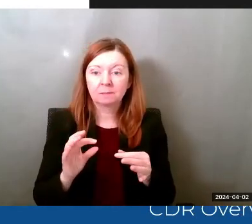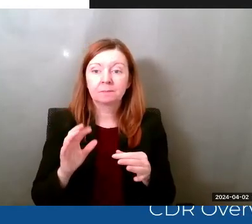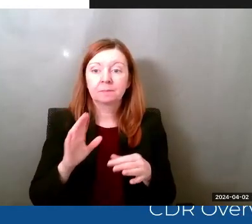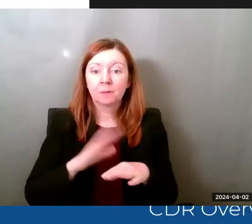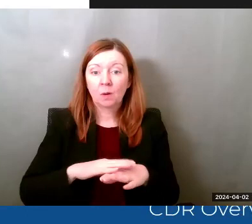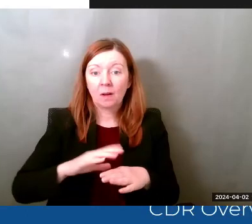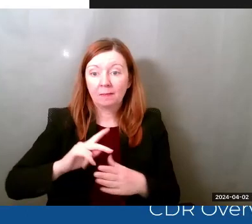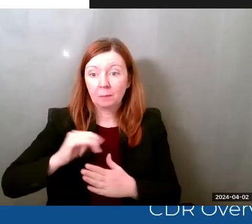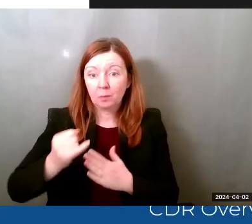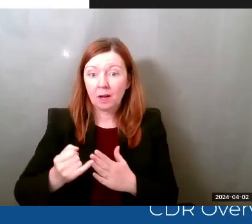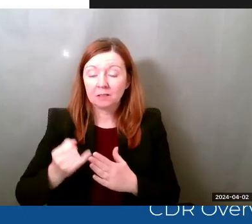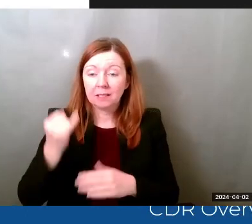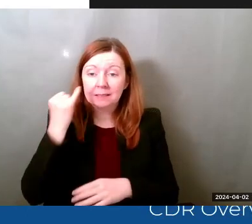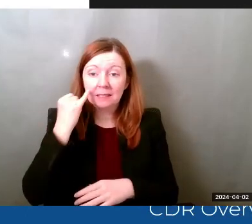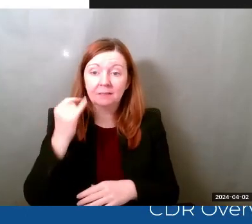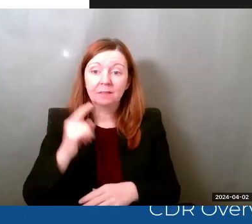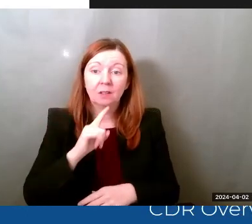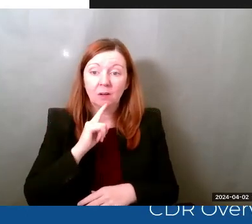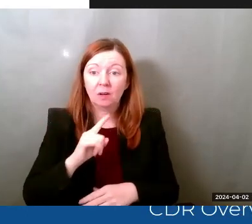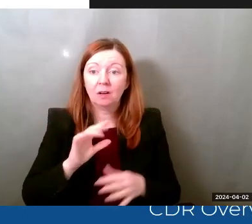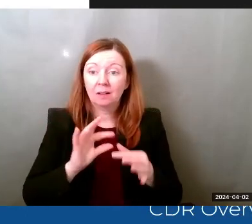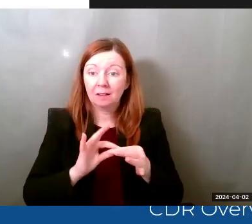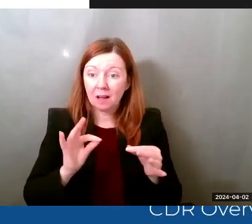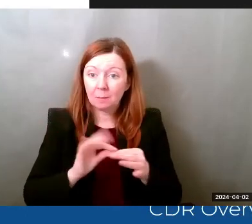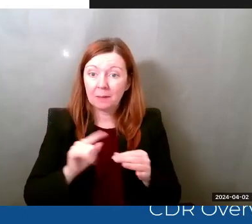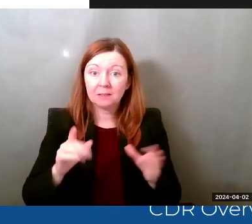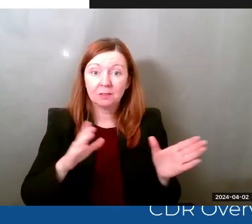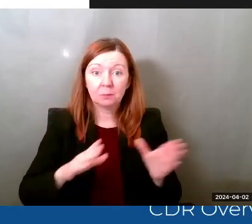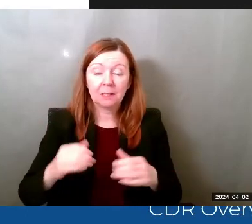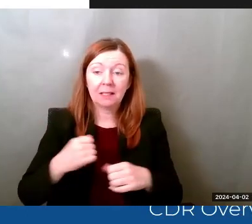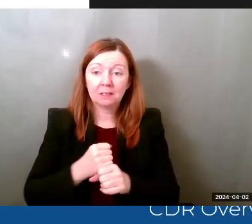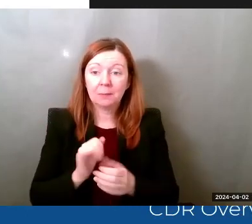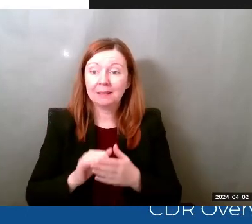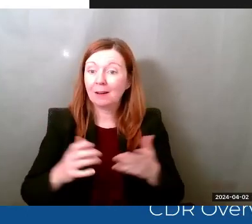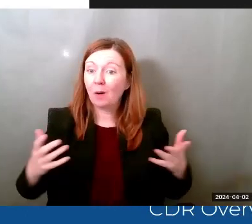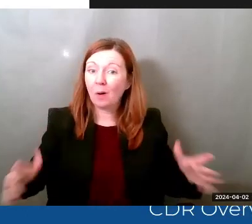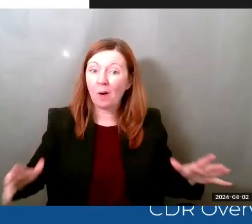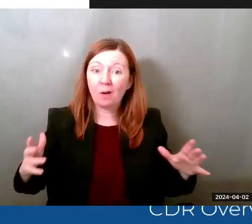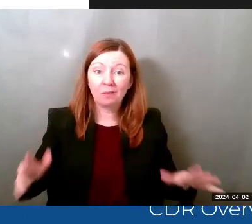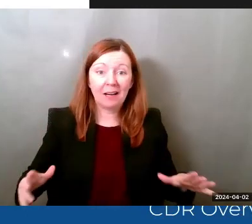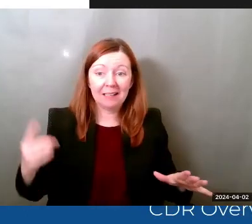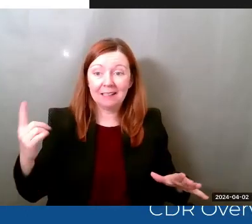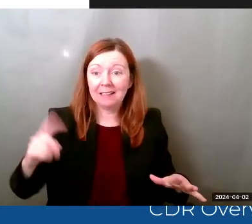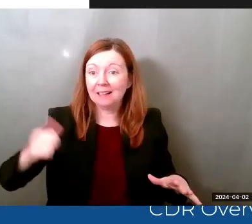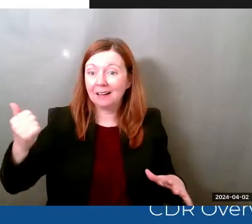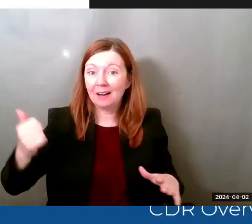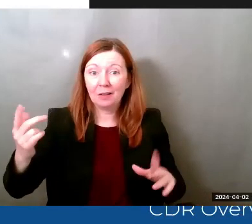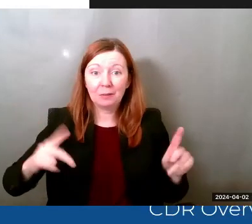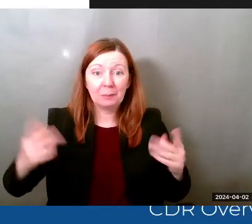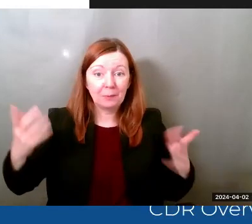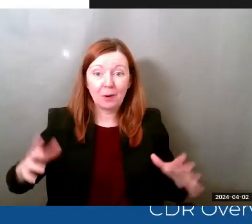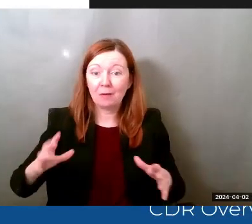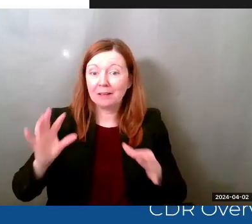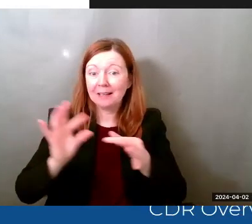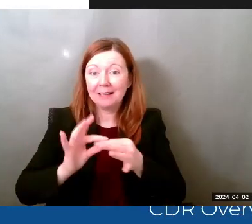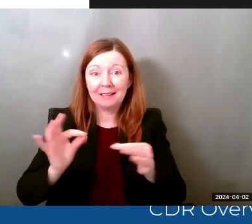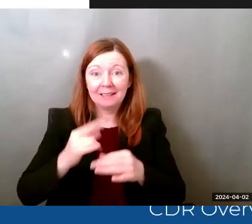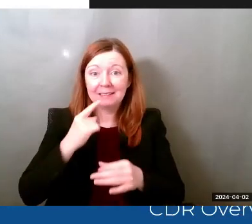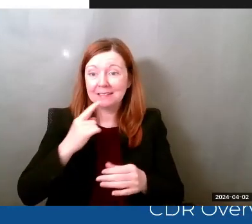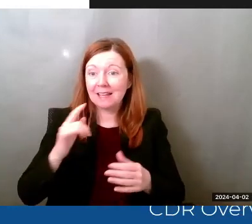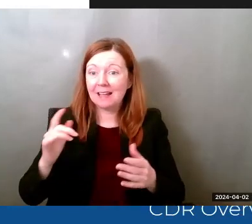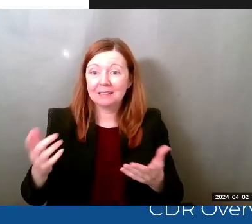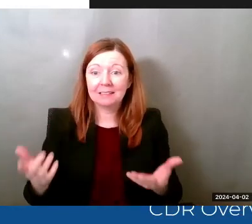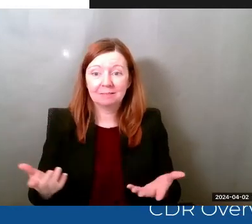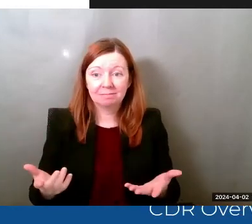project. If there are comments that you're planning to make that they've already been made by other folks that have called